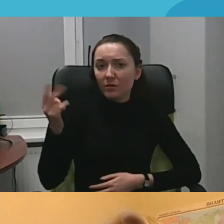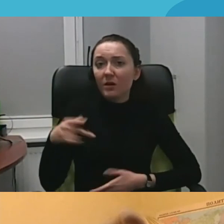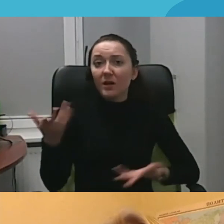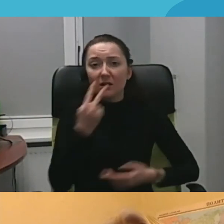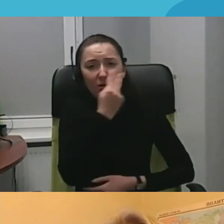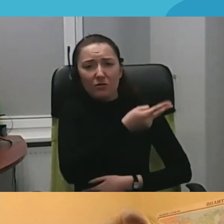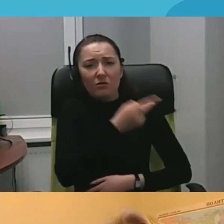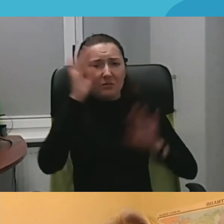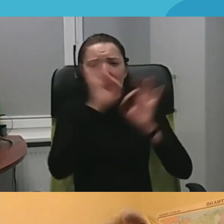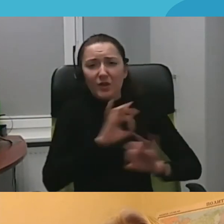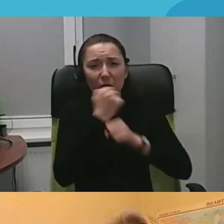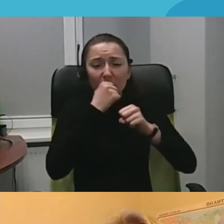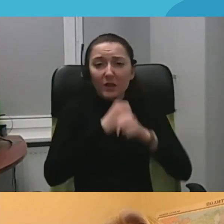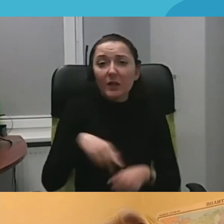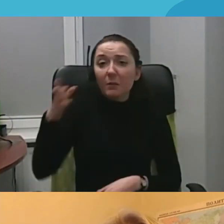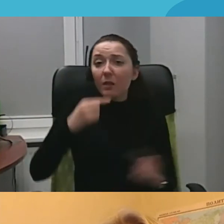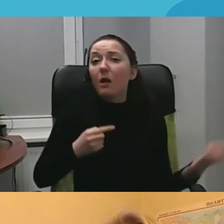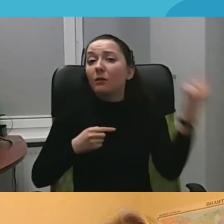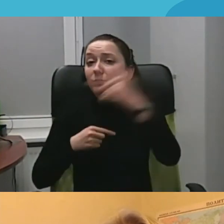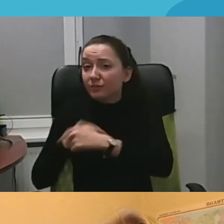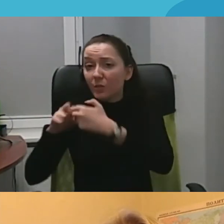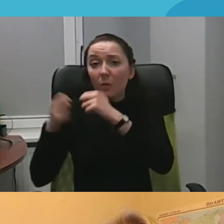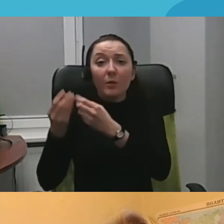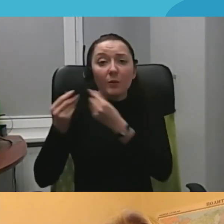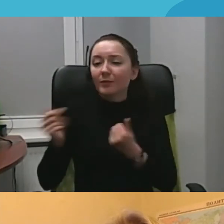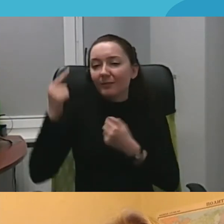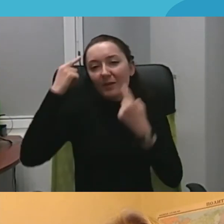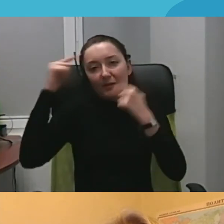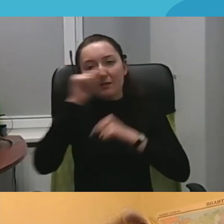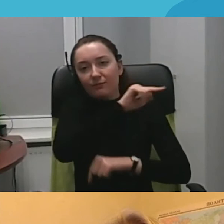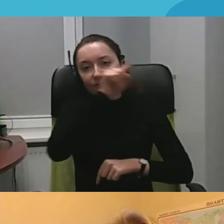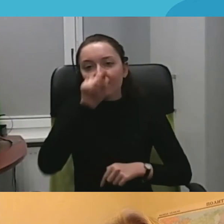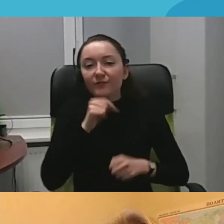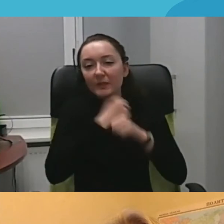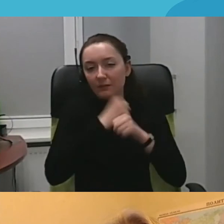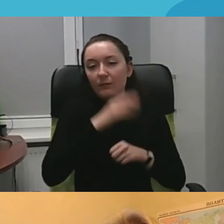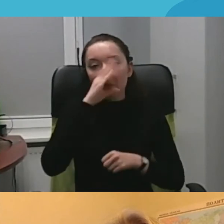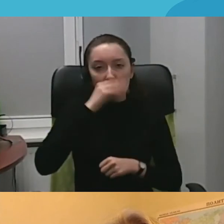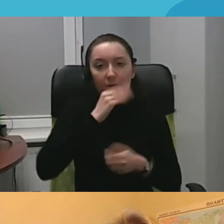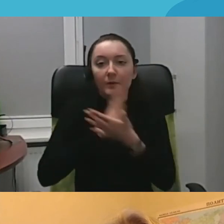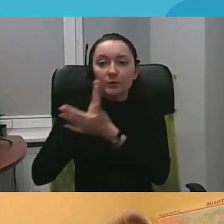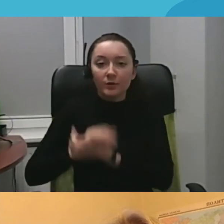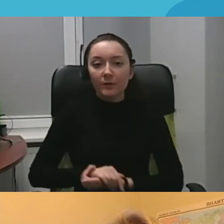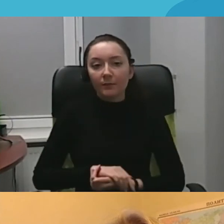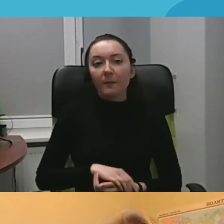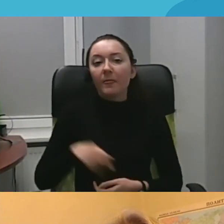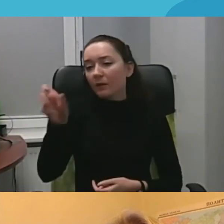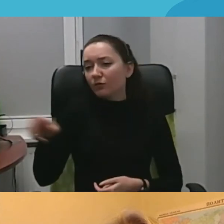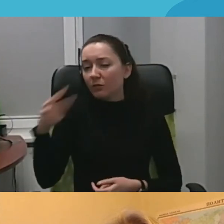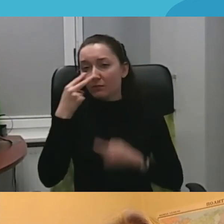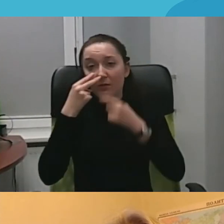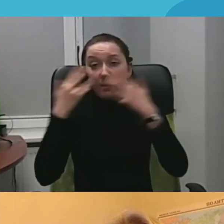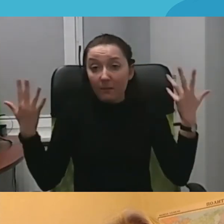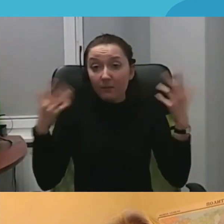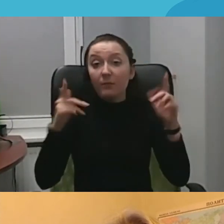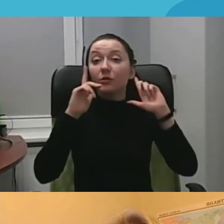I can assure you, and many of you know, of course, but for the general public, they're looking and they're not seeing it, but there's so much going on in behind closed